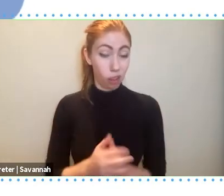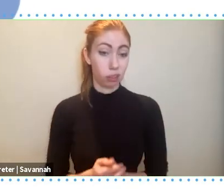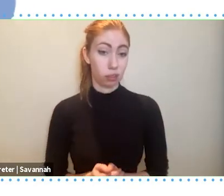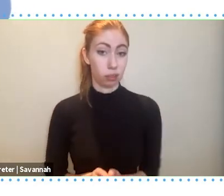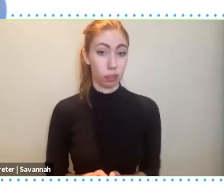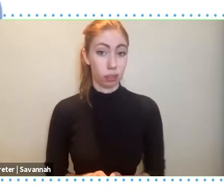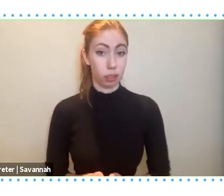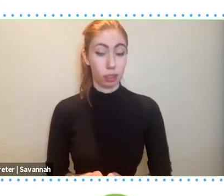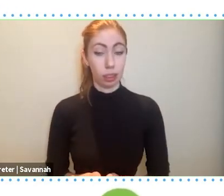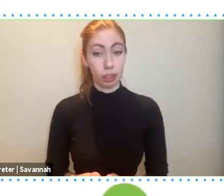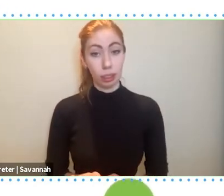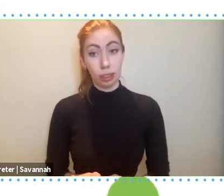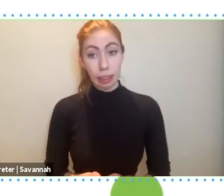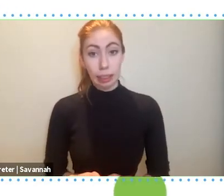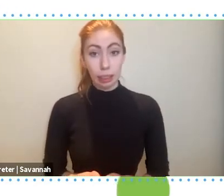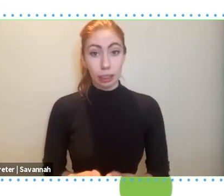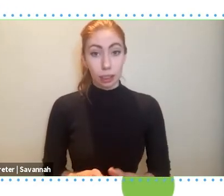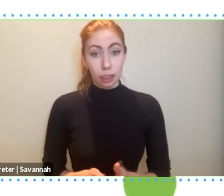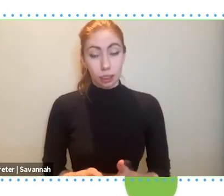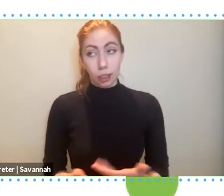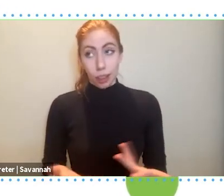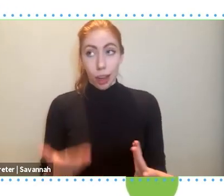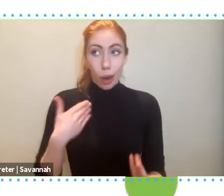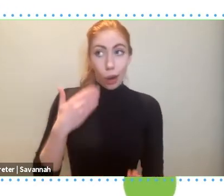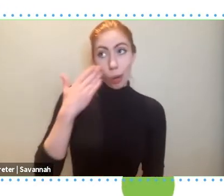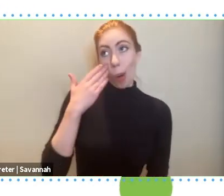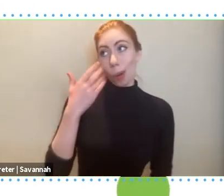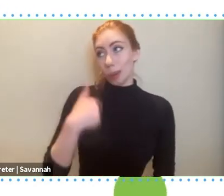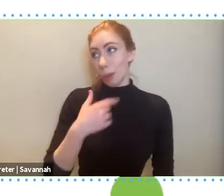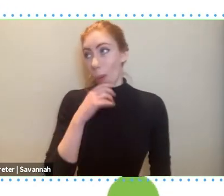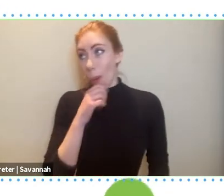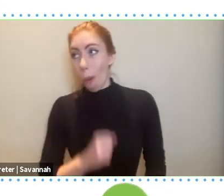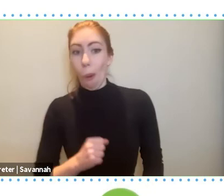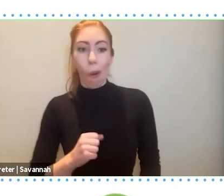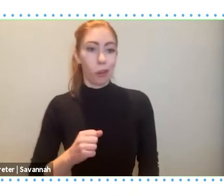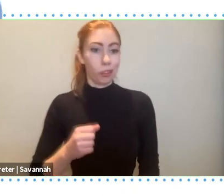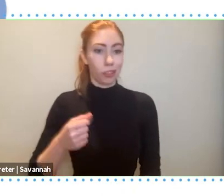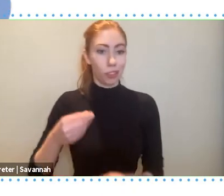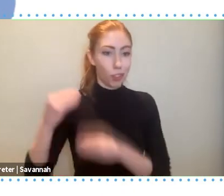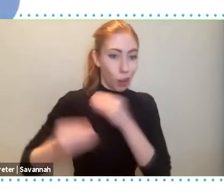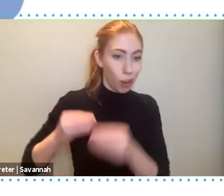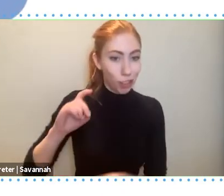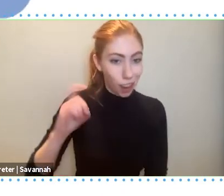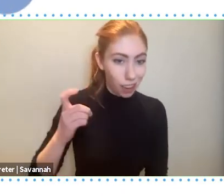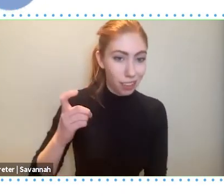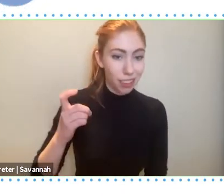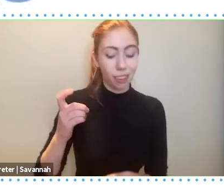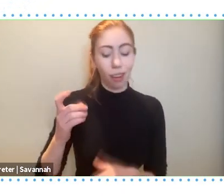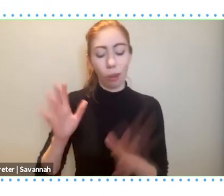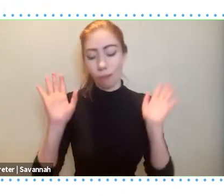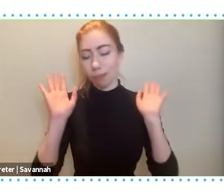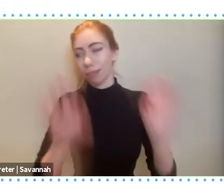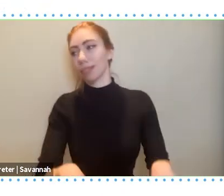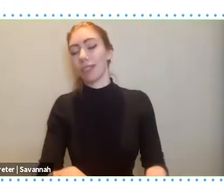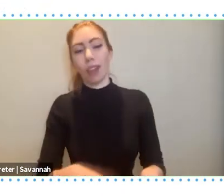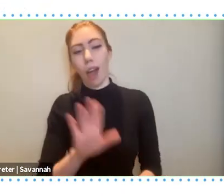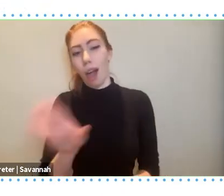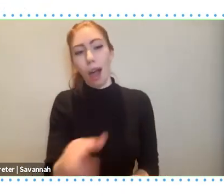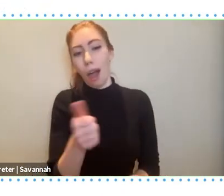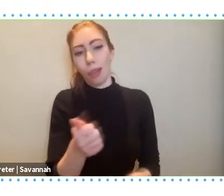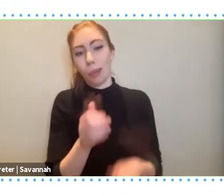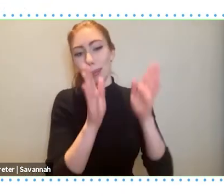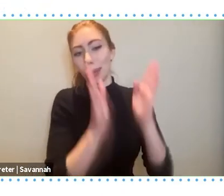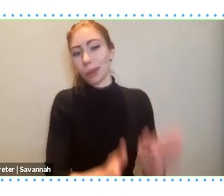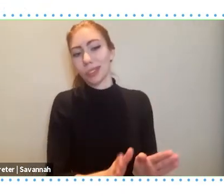not, this is the Gen X are kind of going, okay, maybe I'll just wait for somebody else to figure it out. And this is where you're seeing, like, we're talking conceptual, and then I come up with a